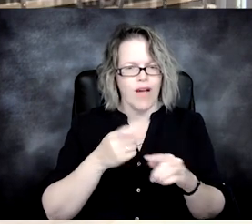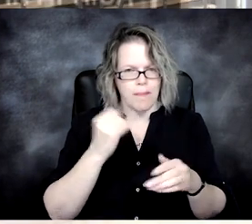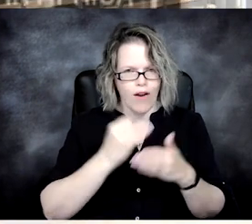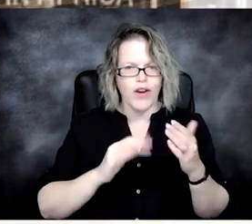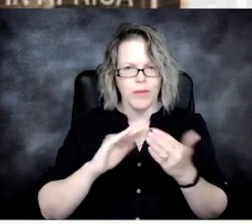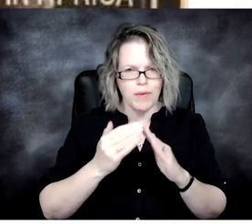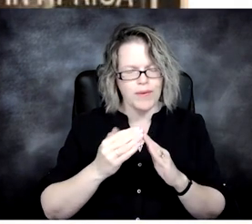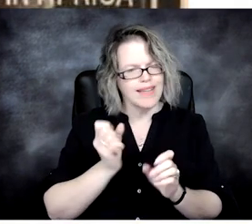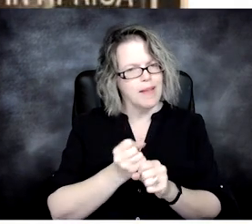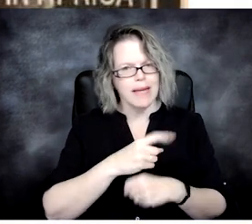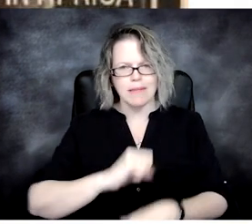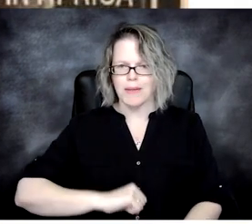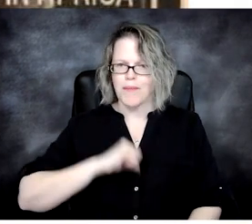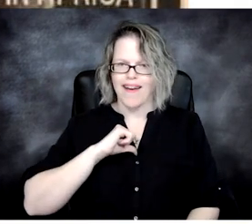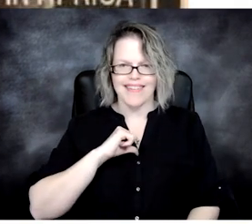proud.